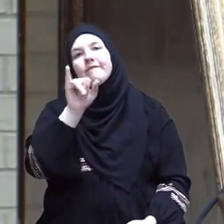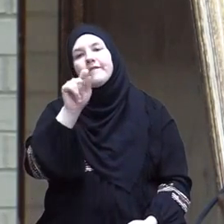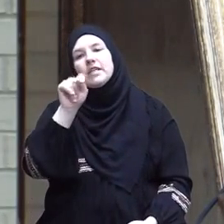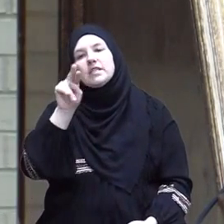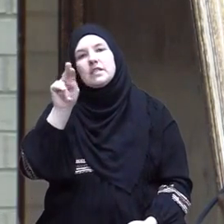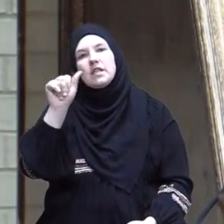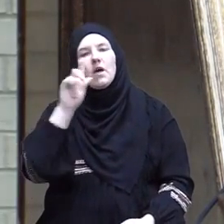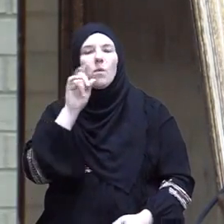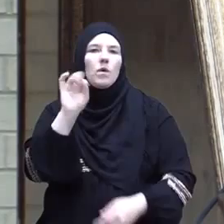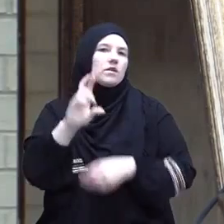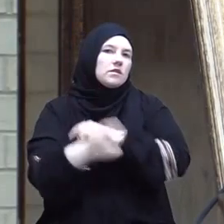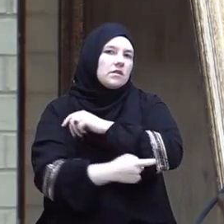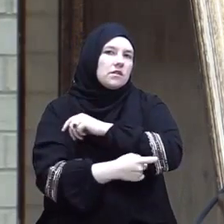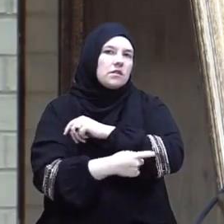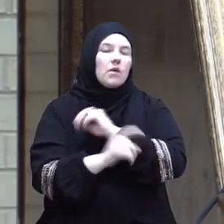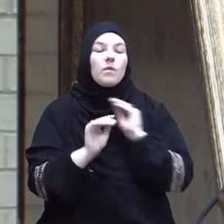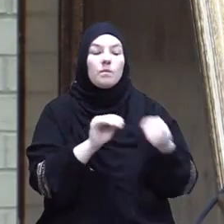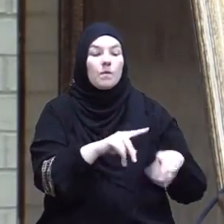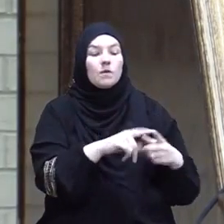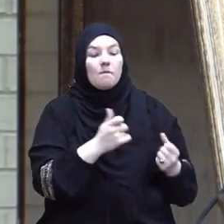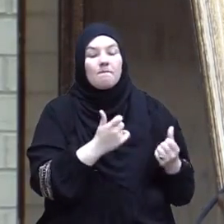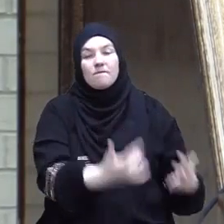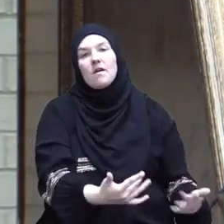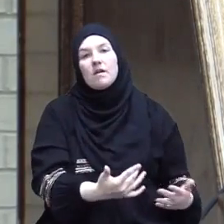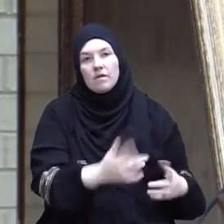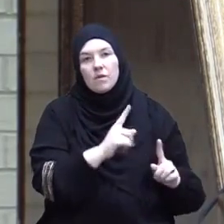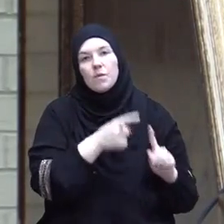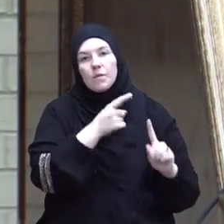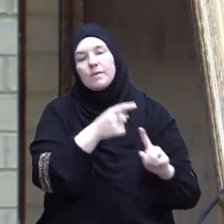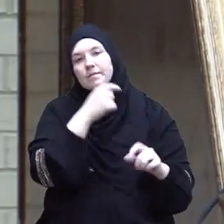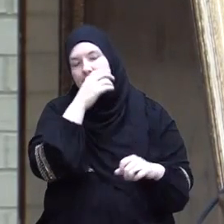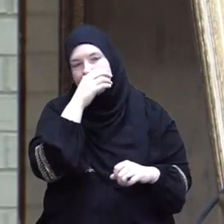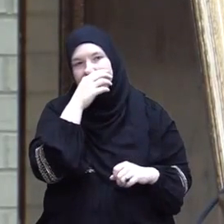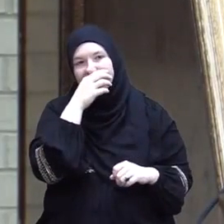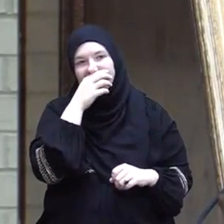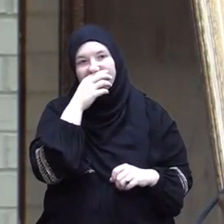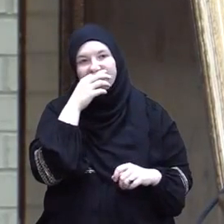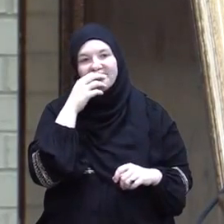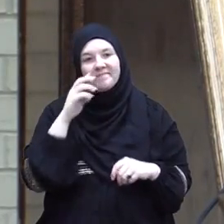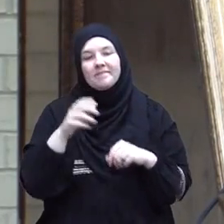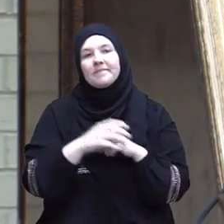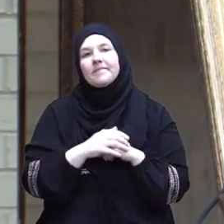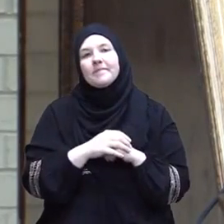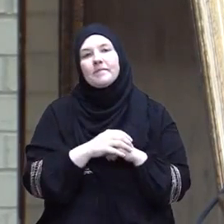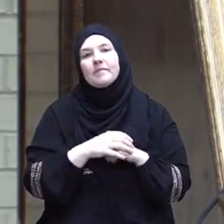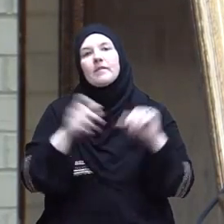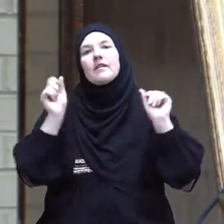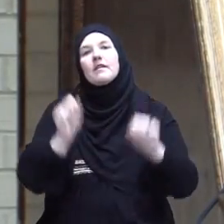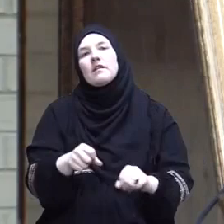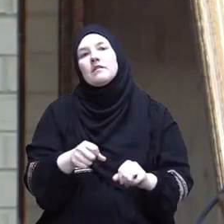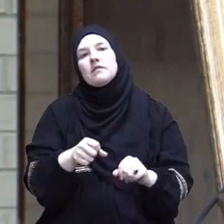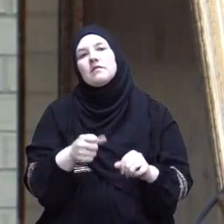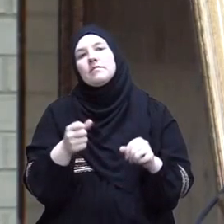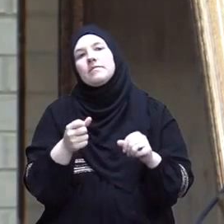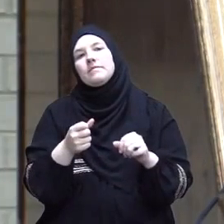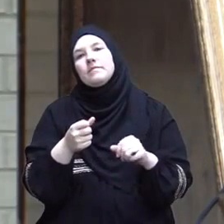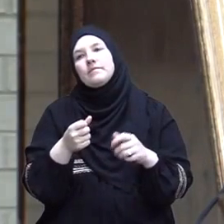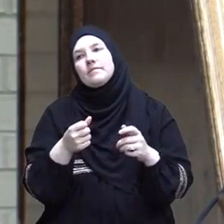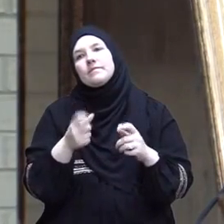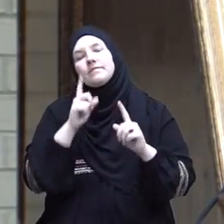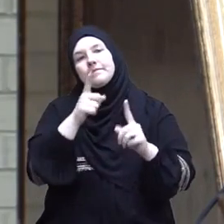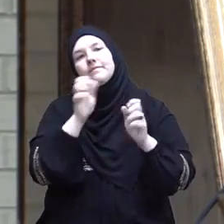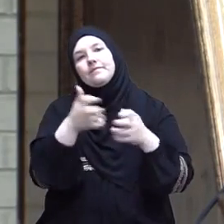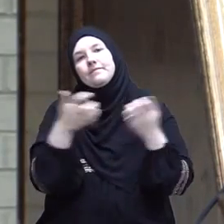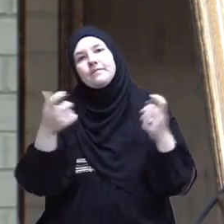fire, the gold, the purpose is to get the gold separated from the ashes. So